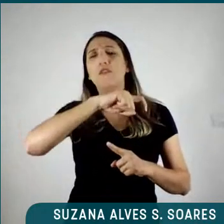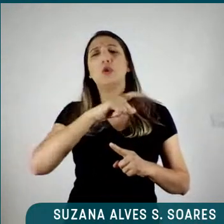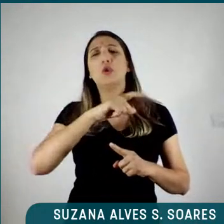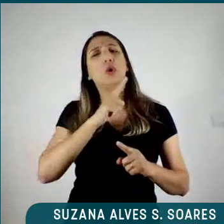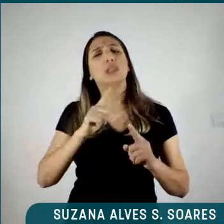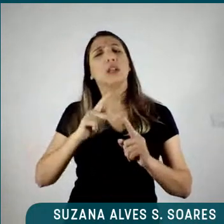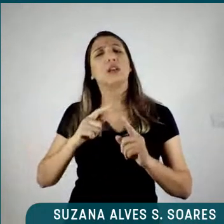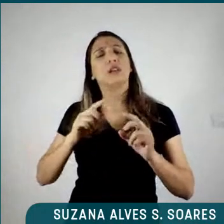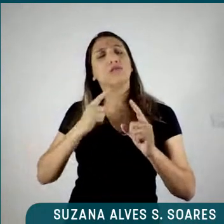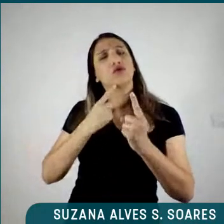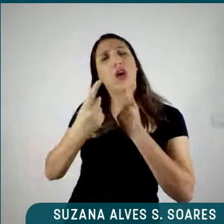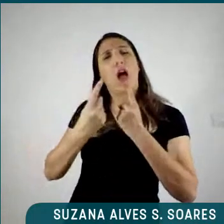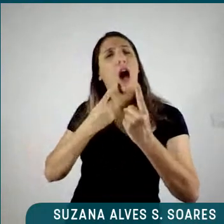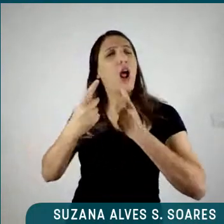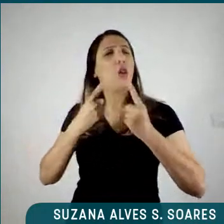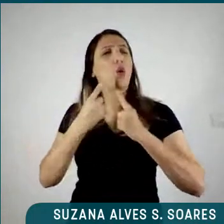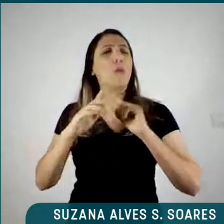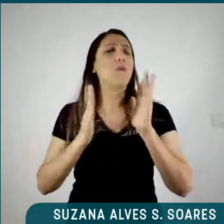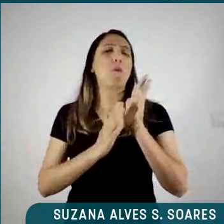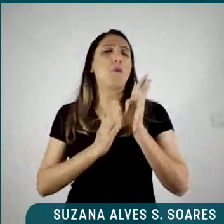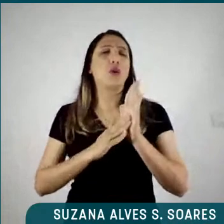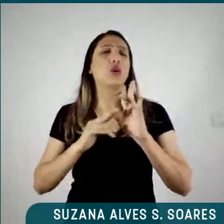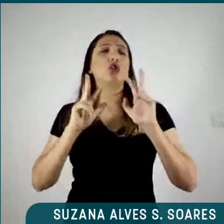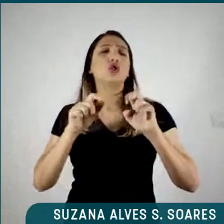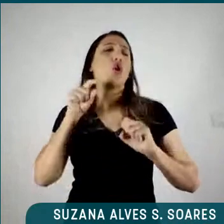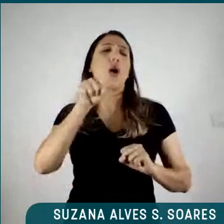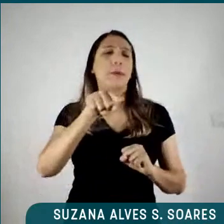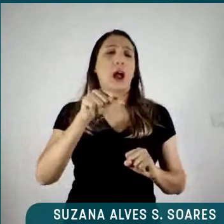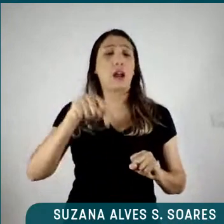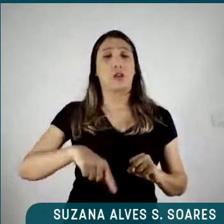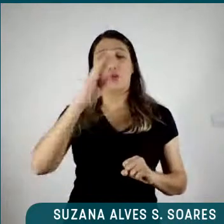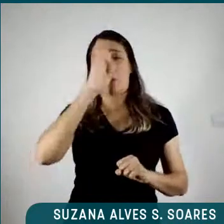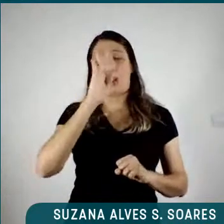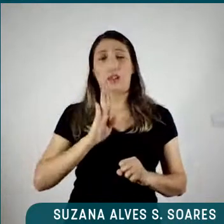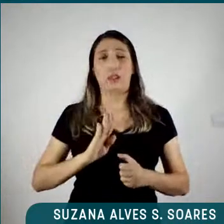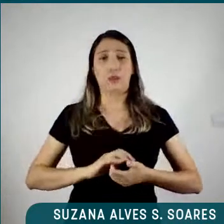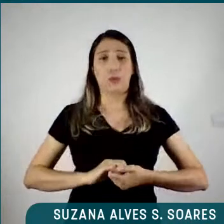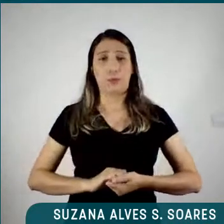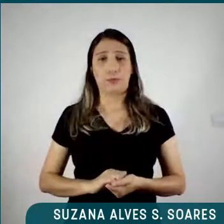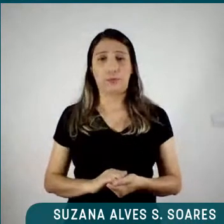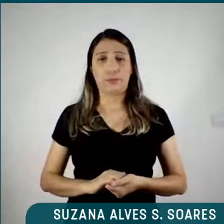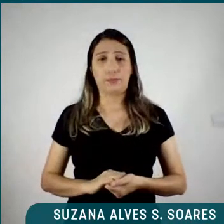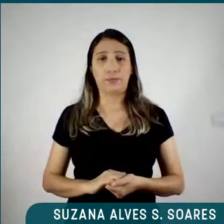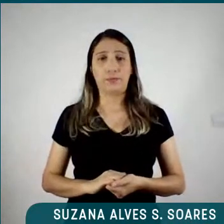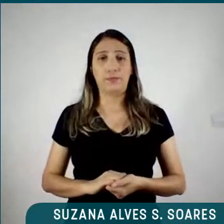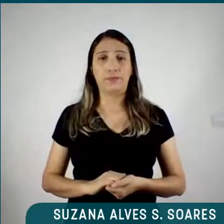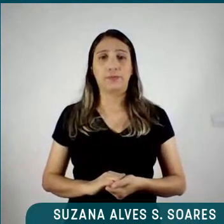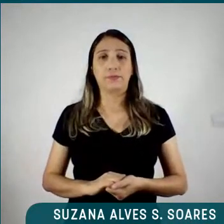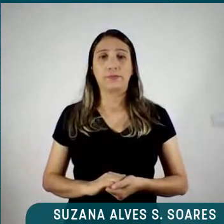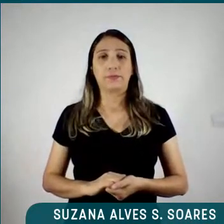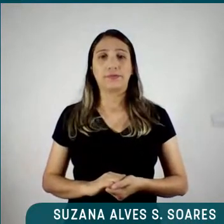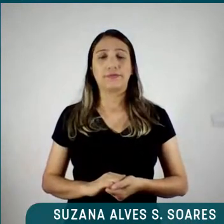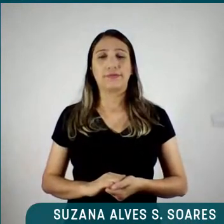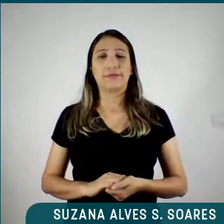hard to maintain this provocative dialogue in Brazil about gender?